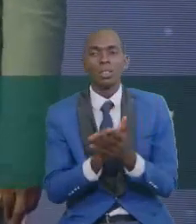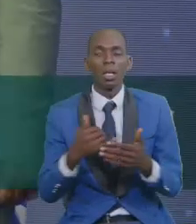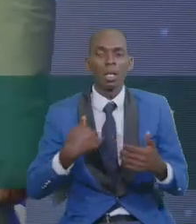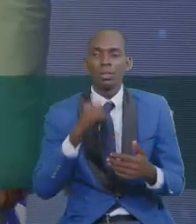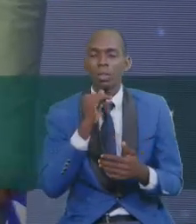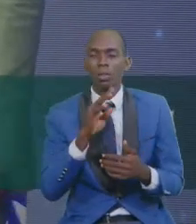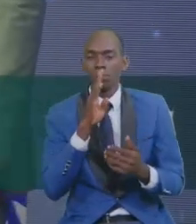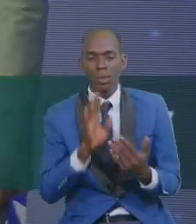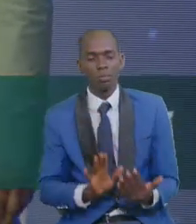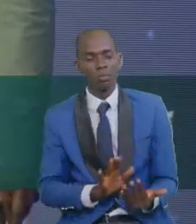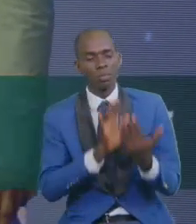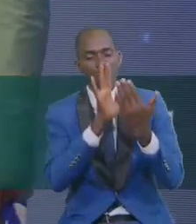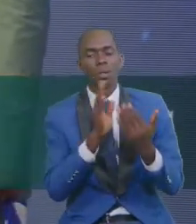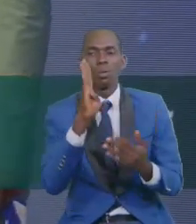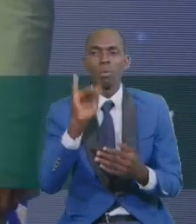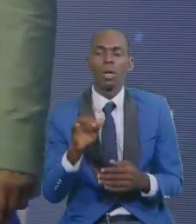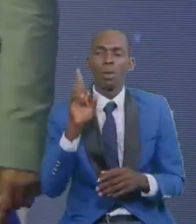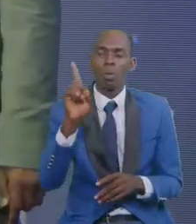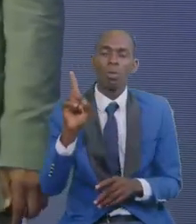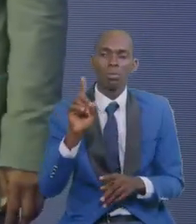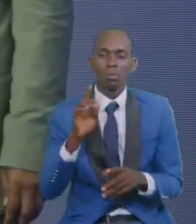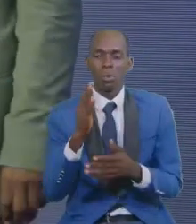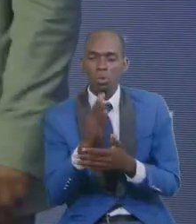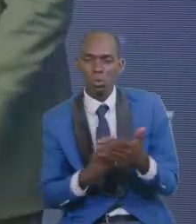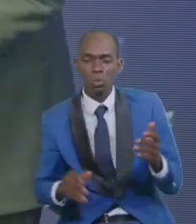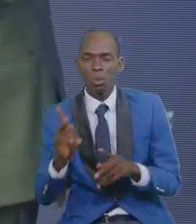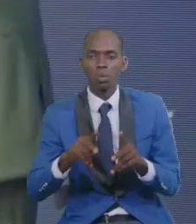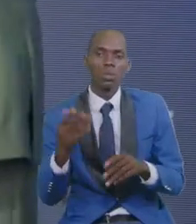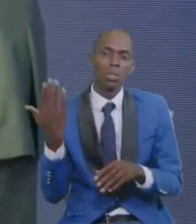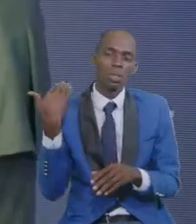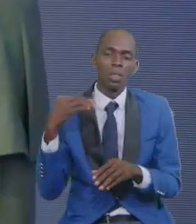of those people in chapter 11.